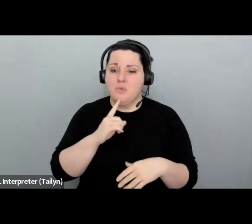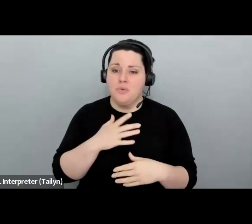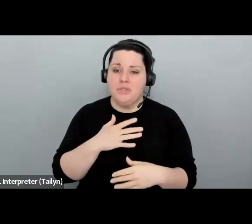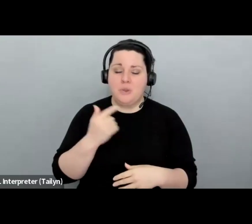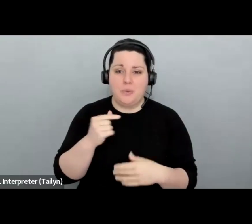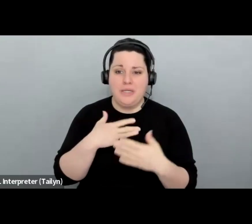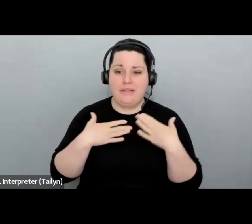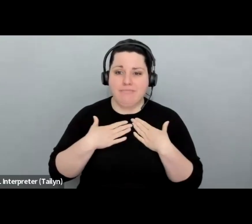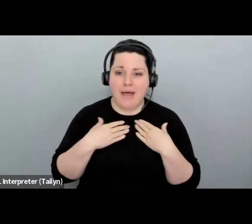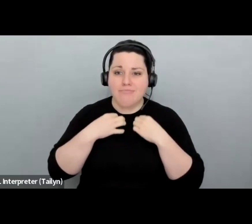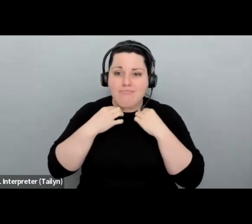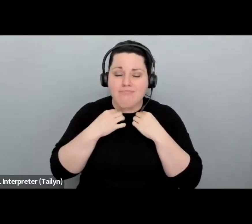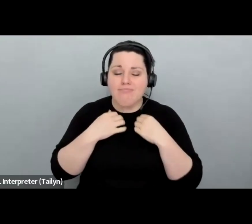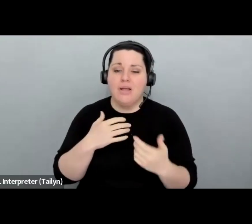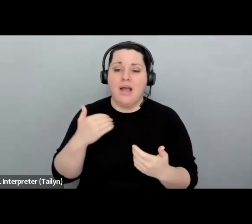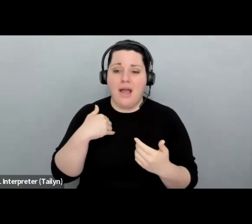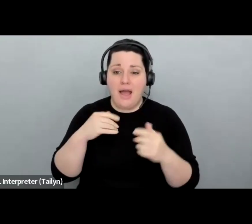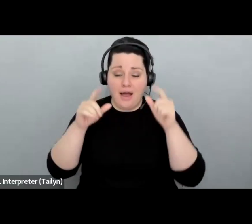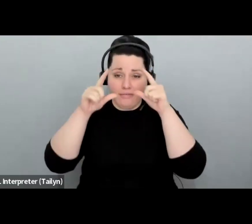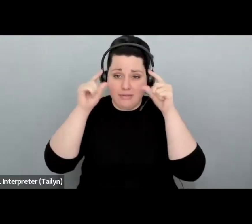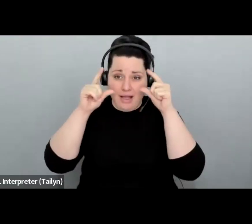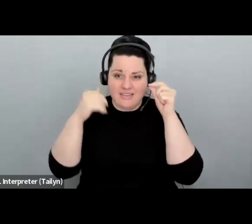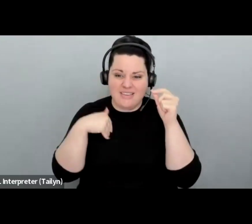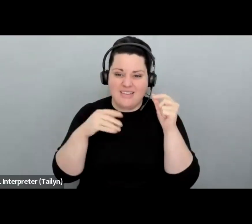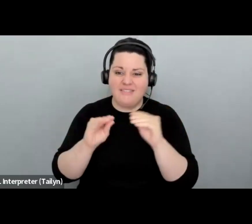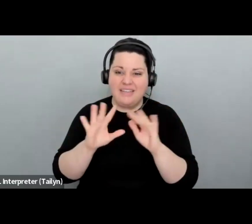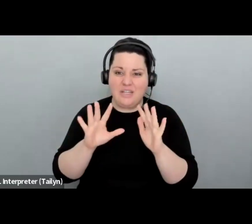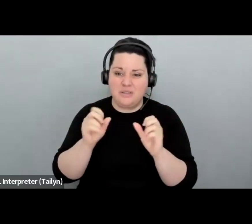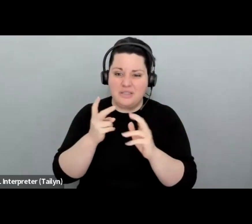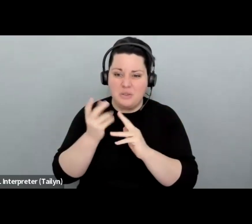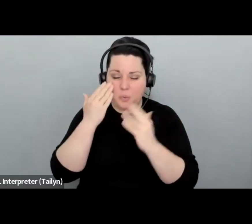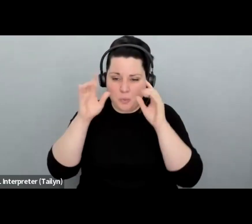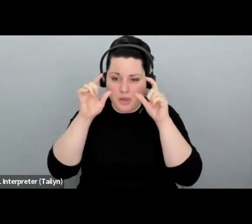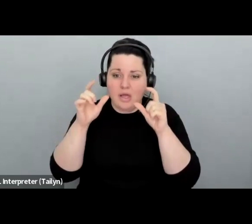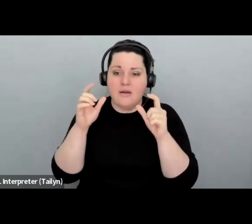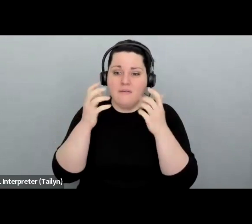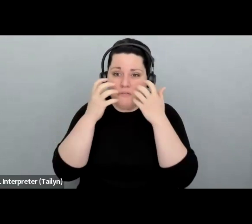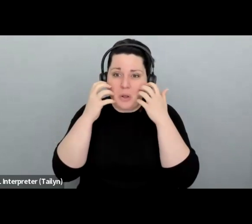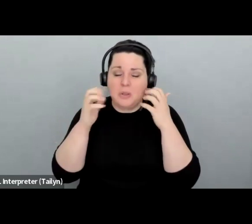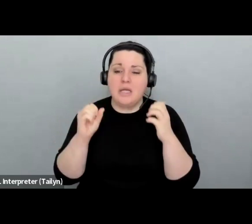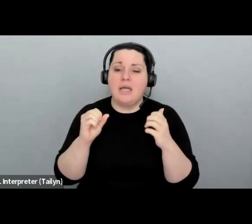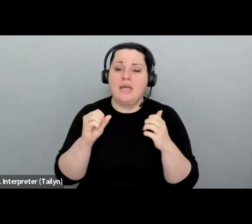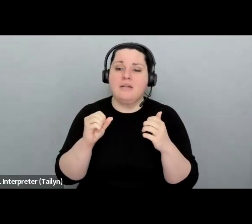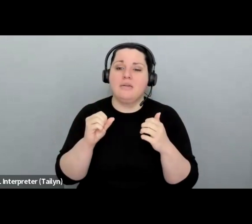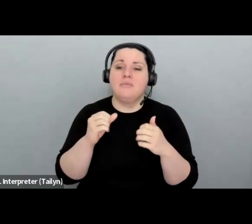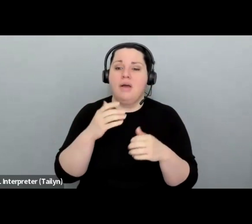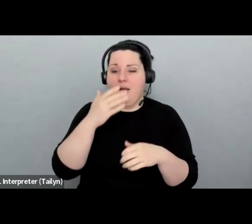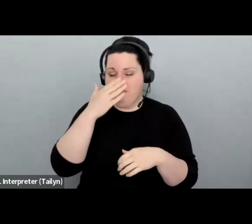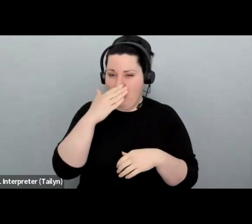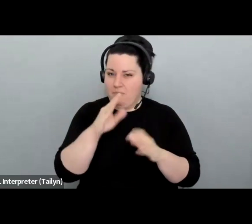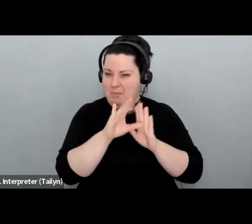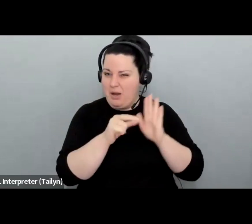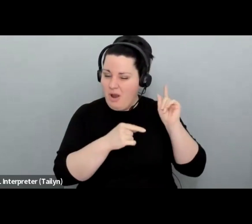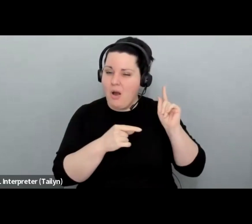green turtleneck. I have clear-framed glasses, freckles, and I'm sitting in front of a blurred white wall with a piece of wood